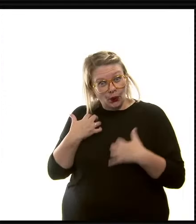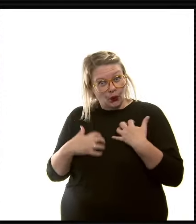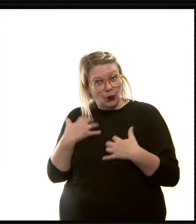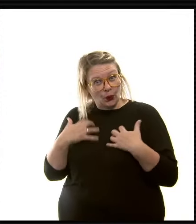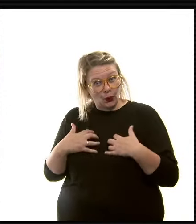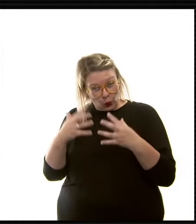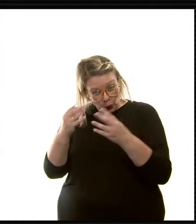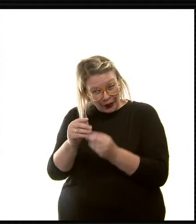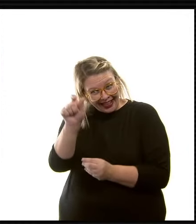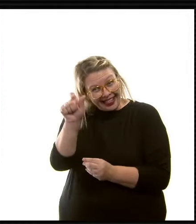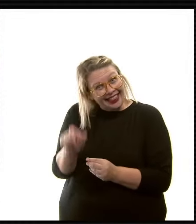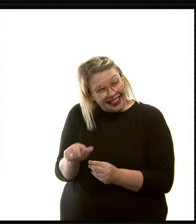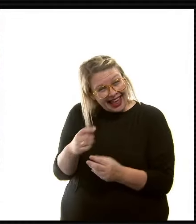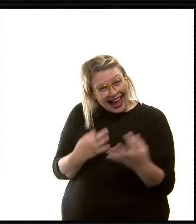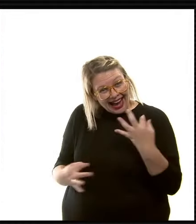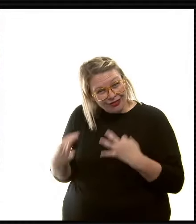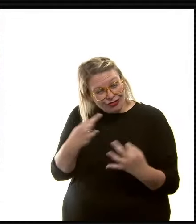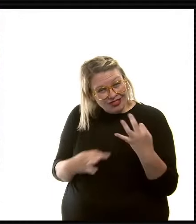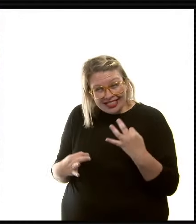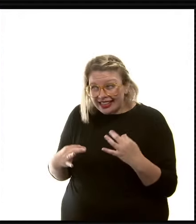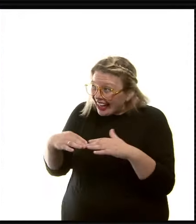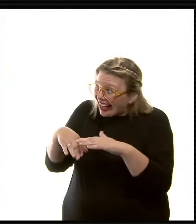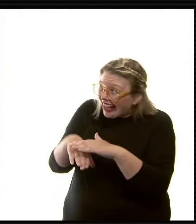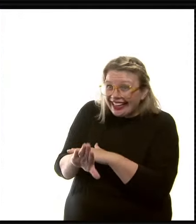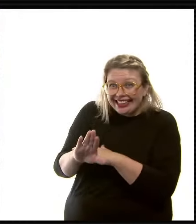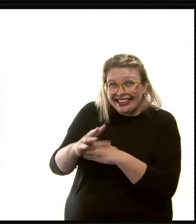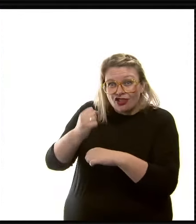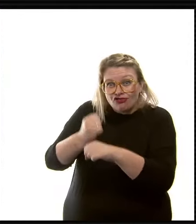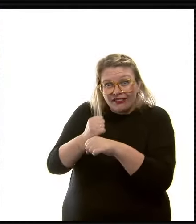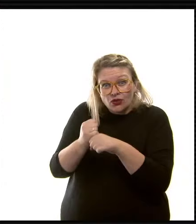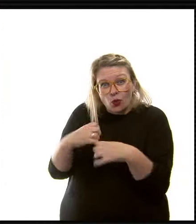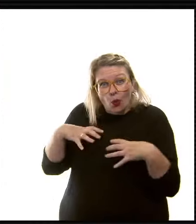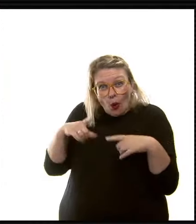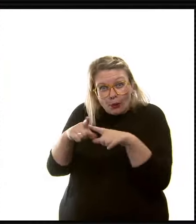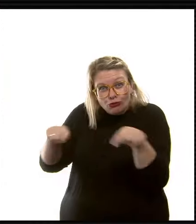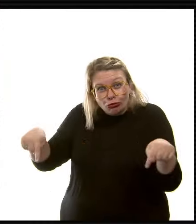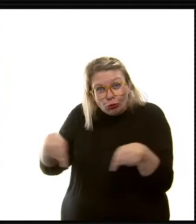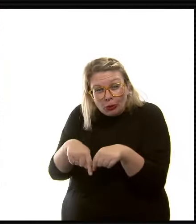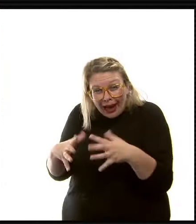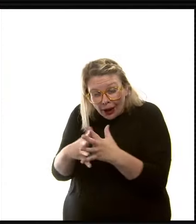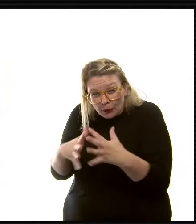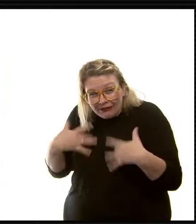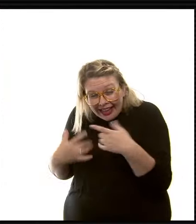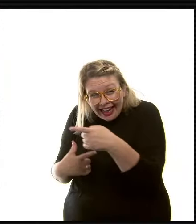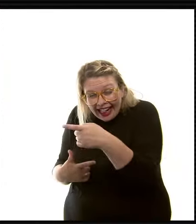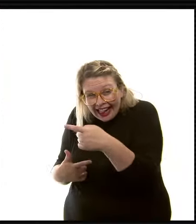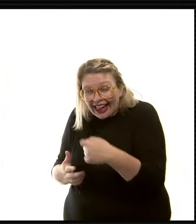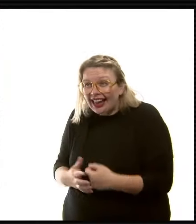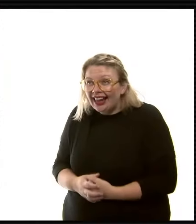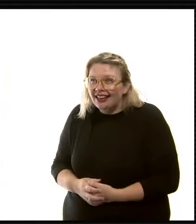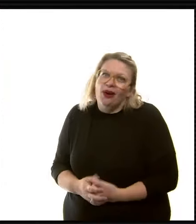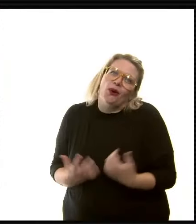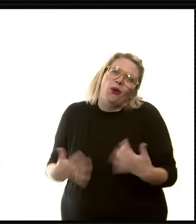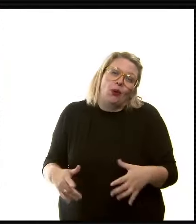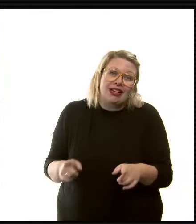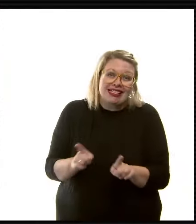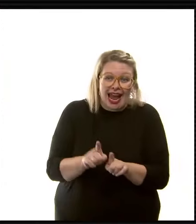with Evanna Lynch in the actual Gryffindor common room? It was incredible, and not just that, it was my birthday. We got to sing